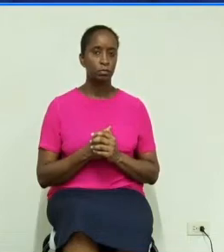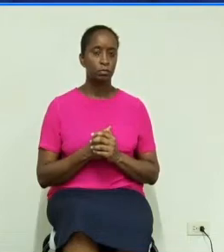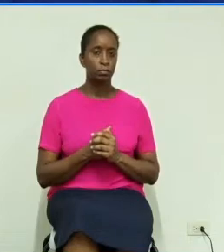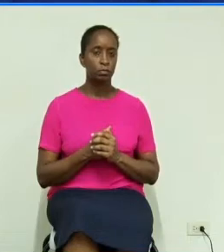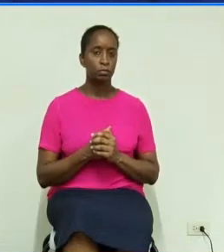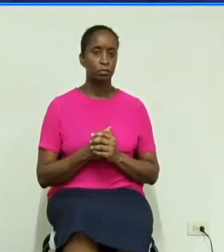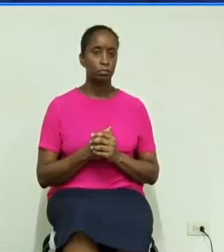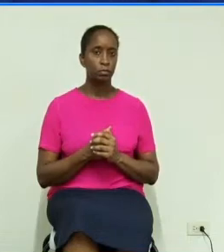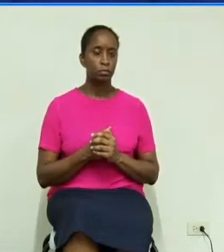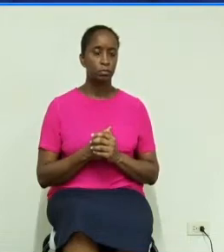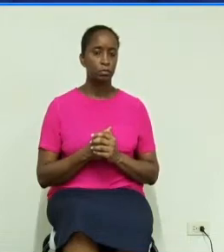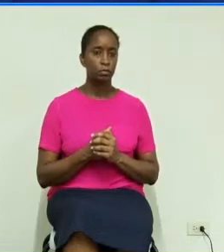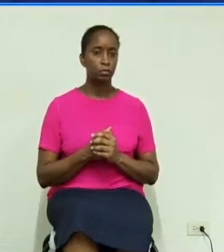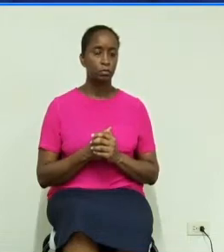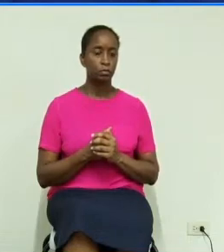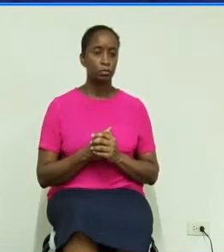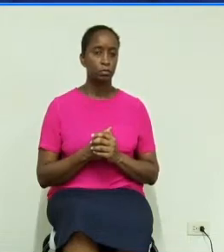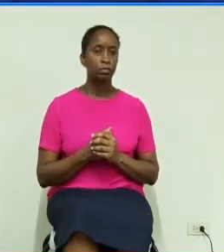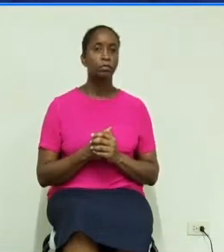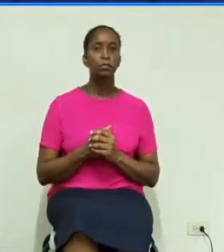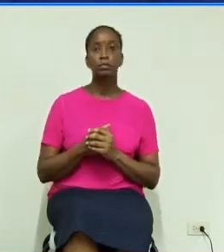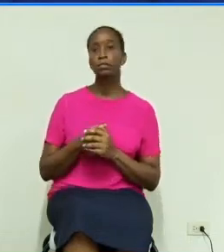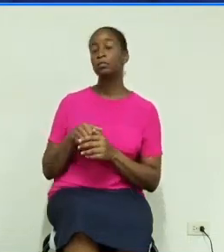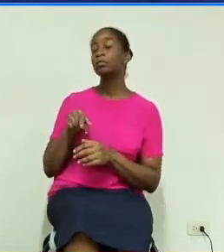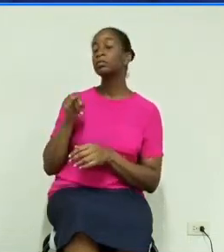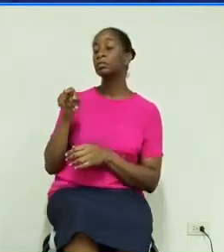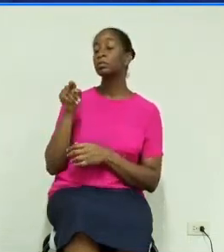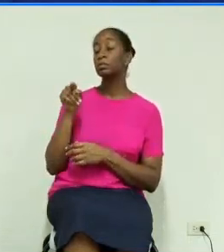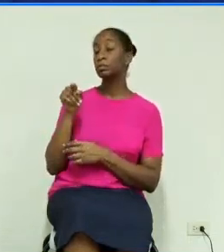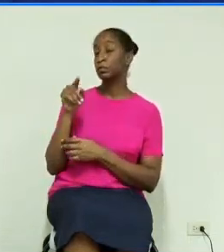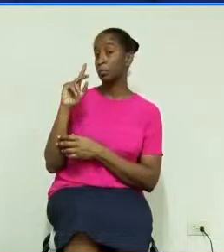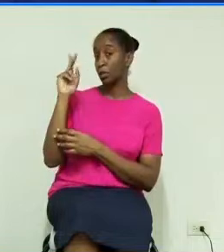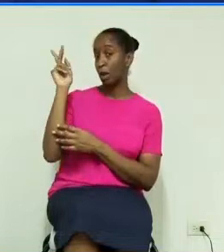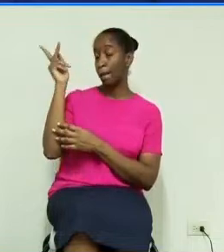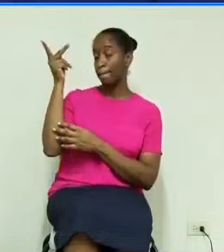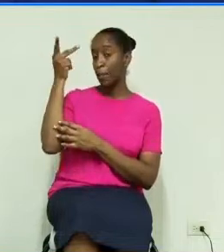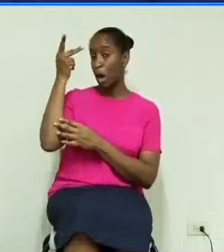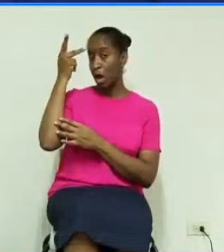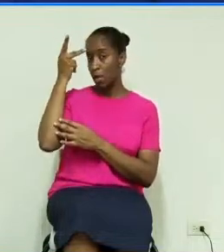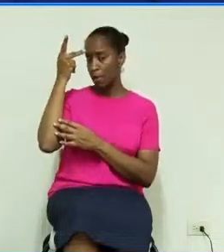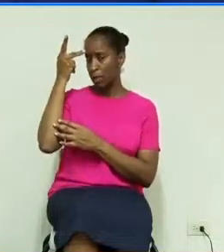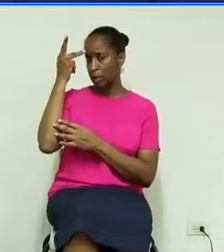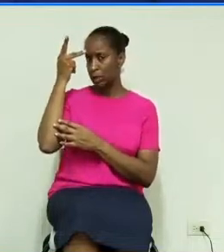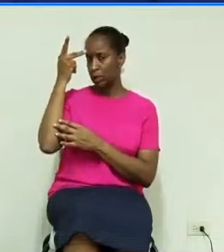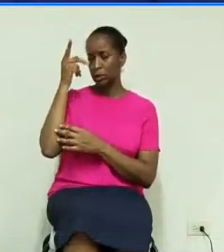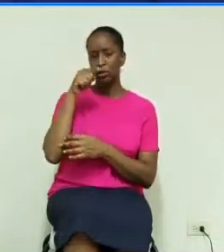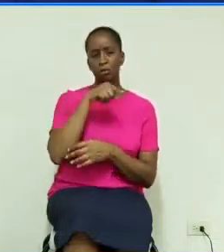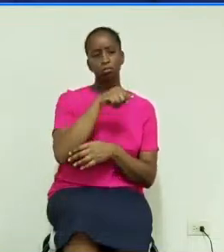forum to scrutinize legislation, essentially, right? But you're scrutinizing